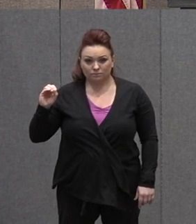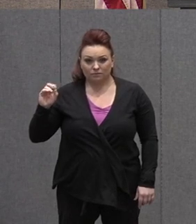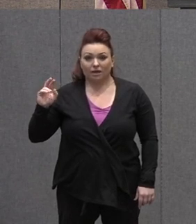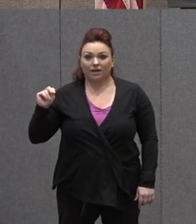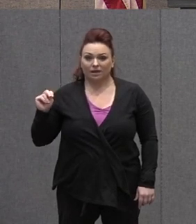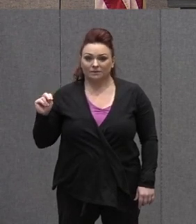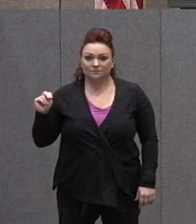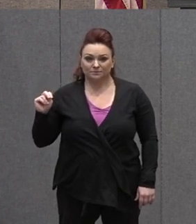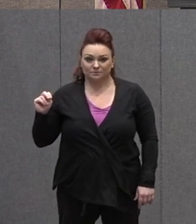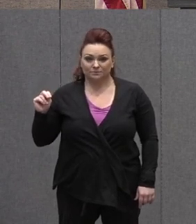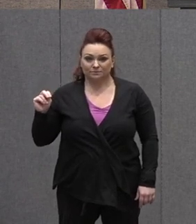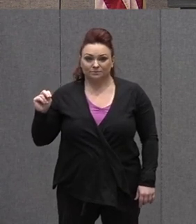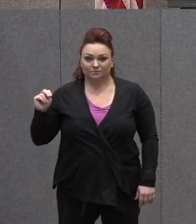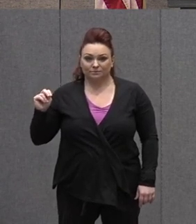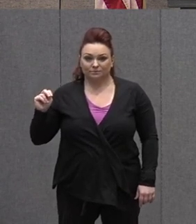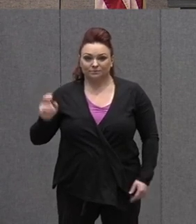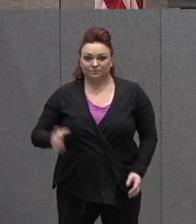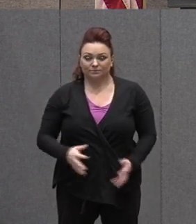N.